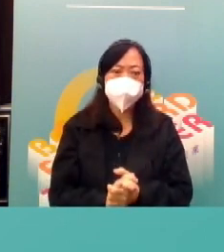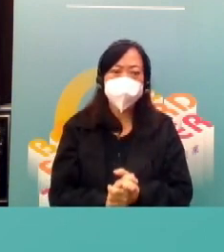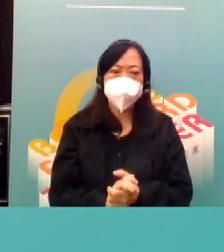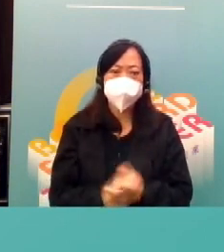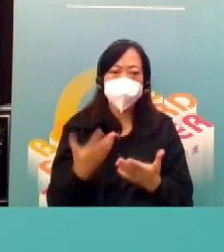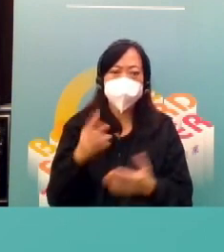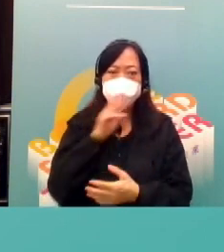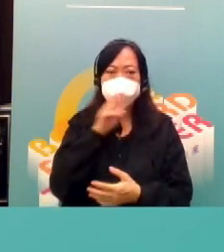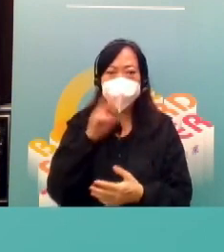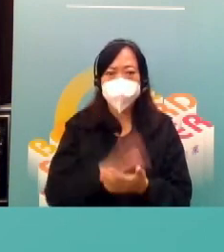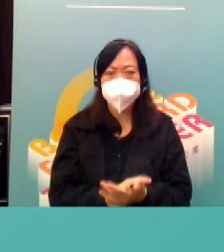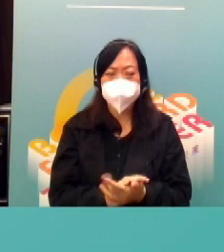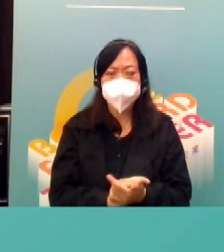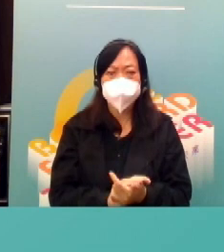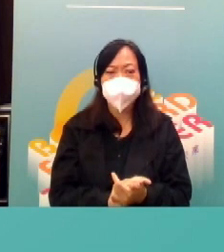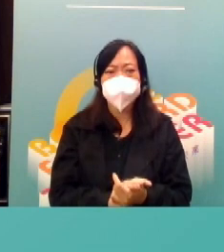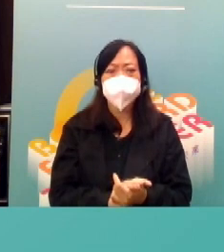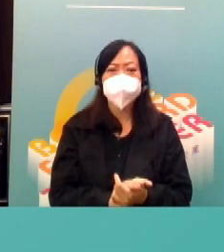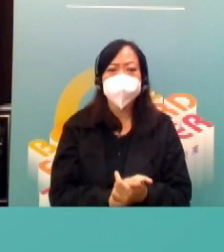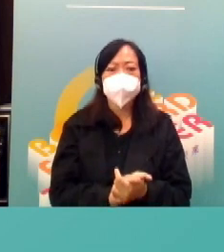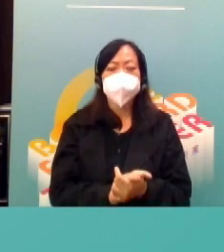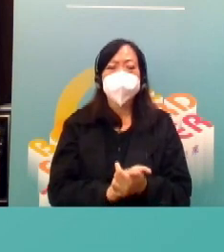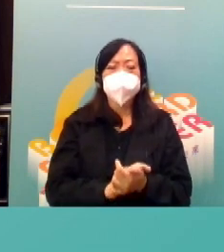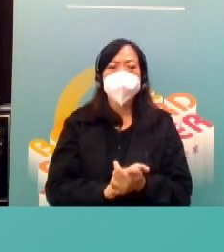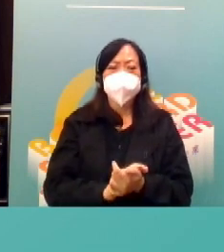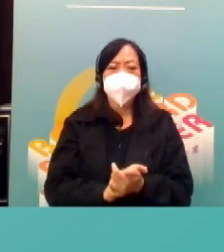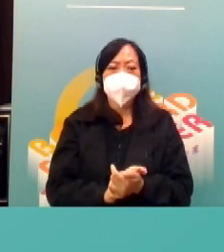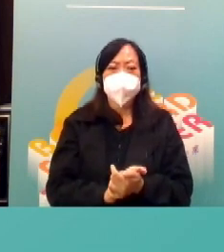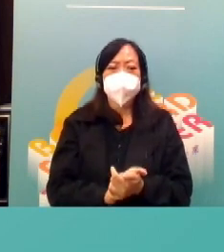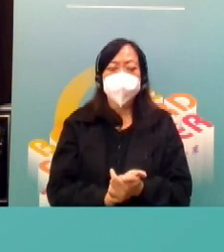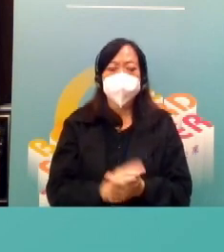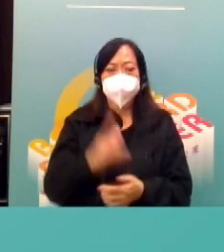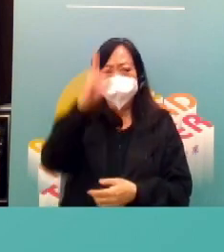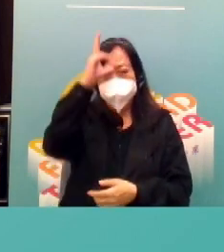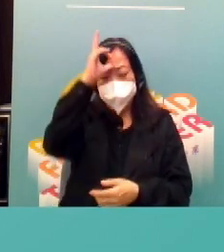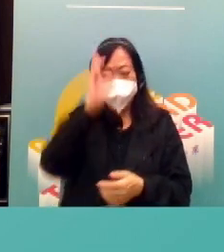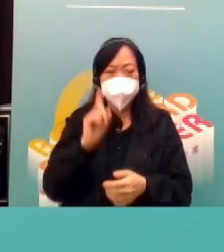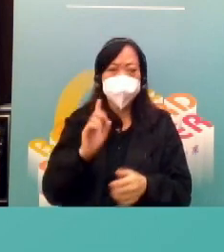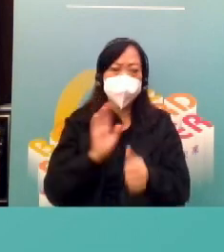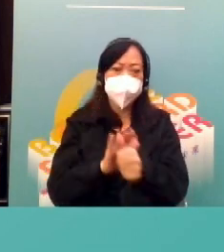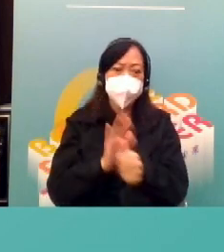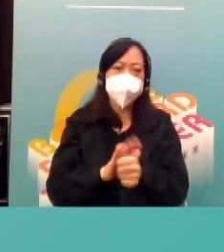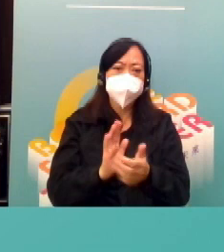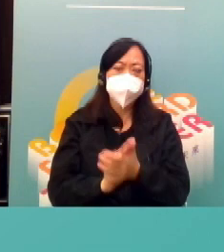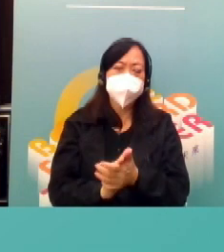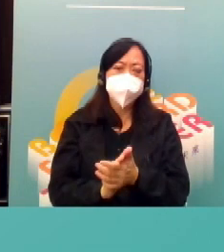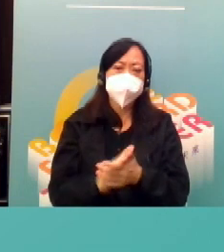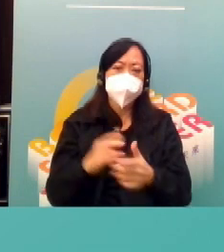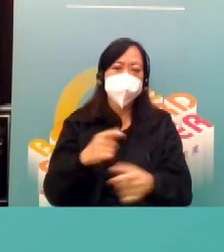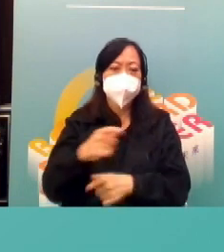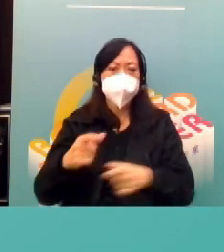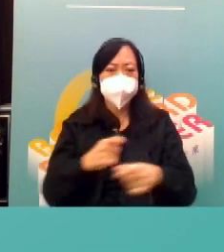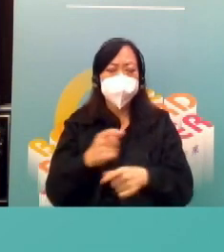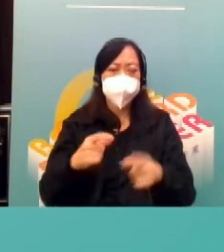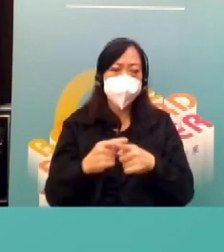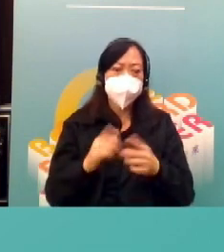for businesses to support that transition to the green economy, and new business that are starting up, what incentives and what sorts of instruments can they put